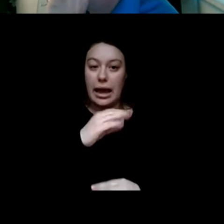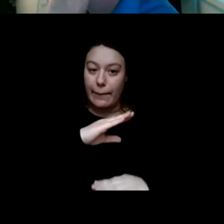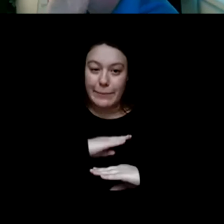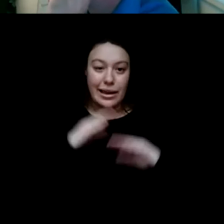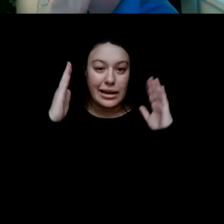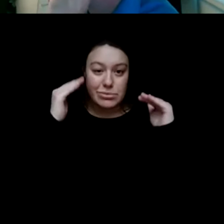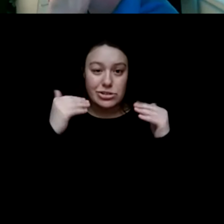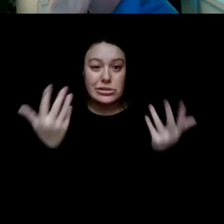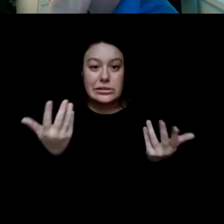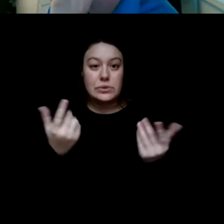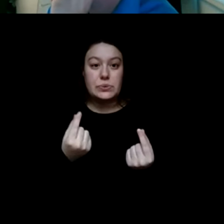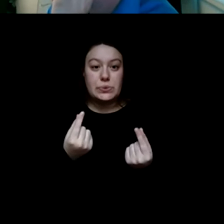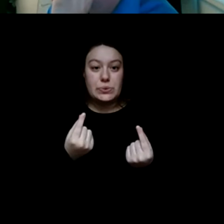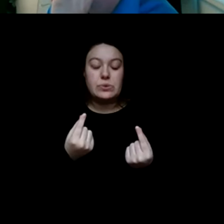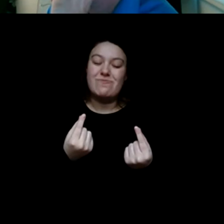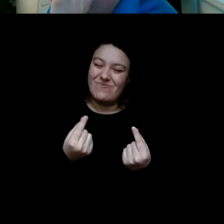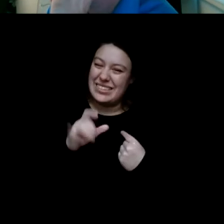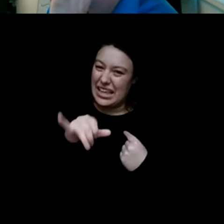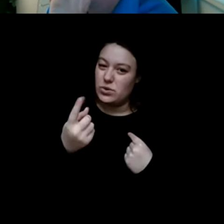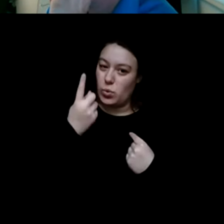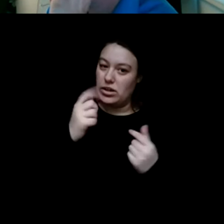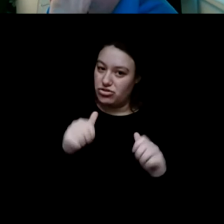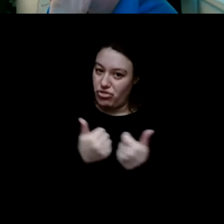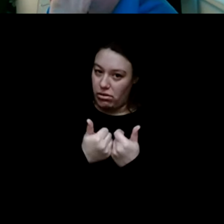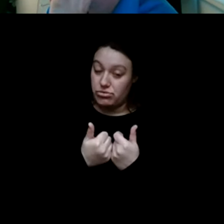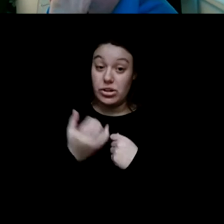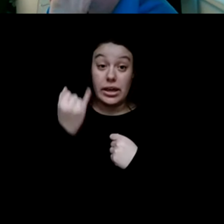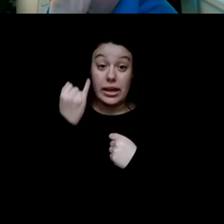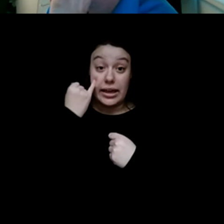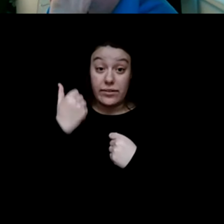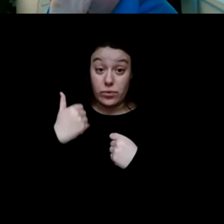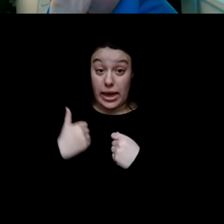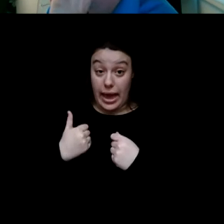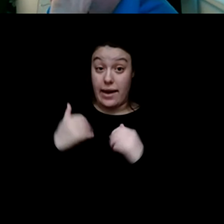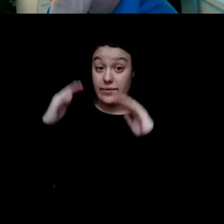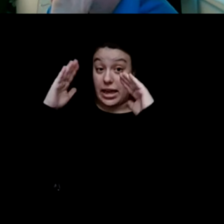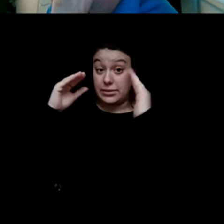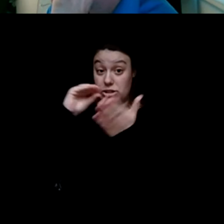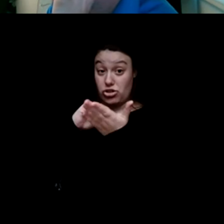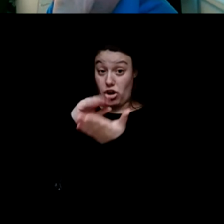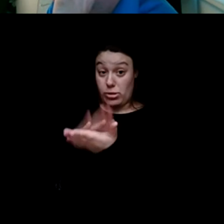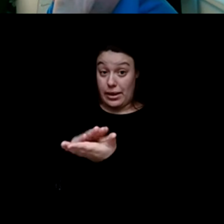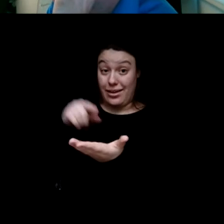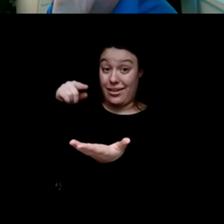all face, right? Is we can have these expectation documents, but how do we then navigate the challenges when the students don't meet